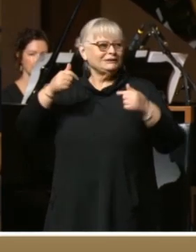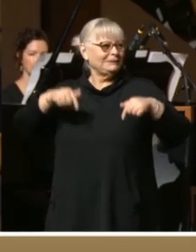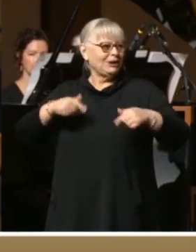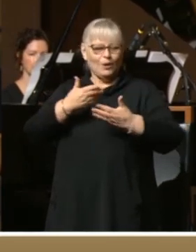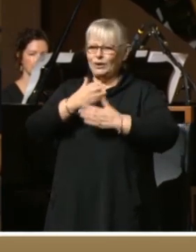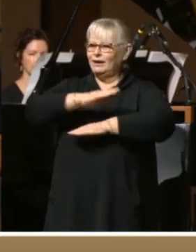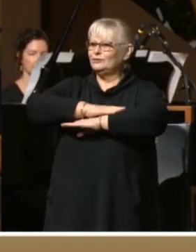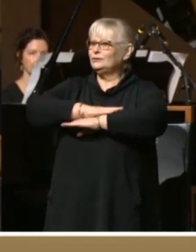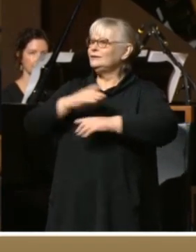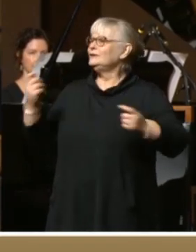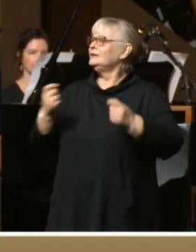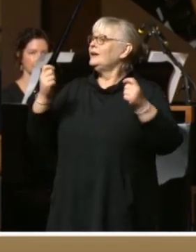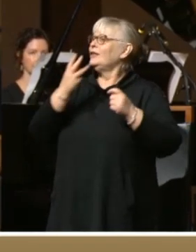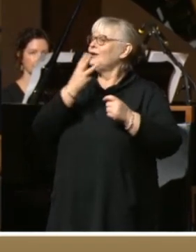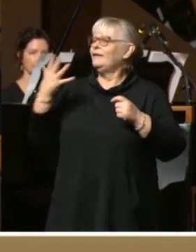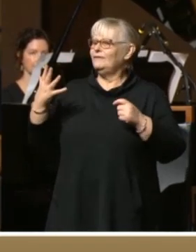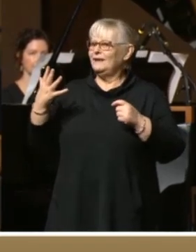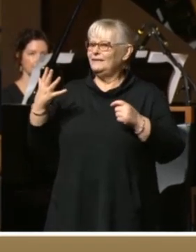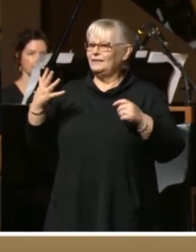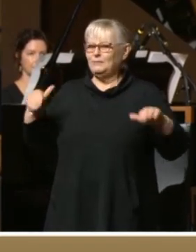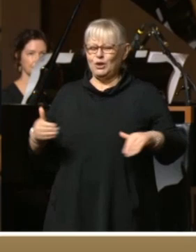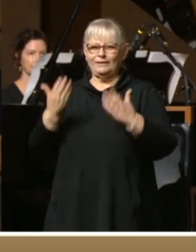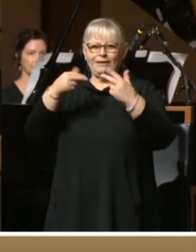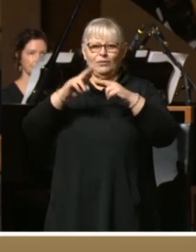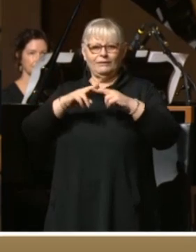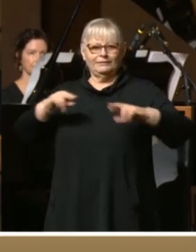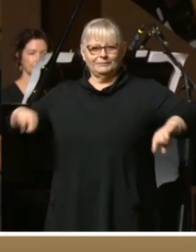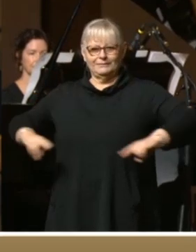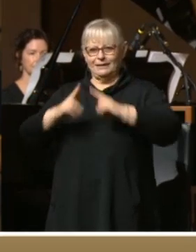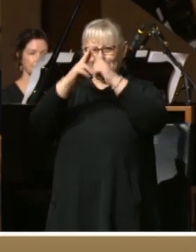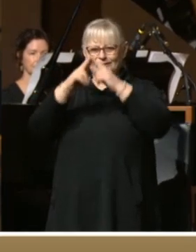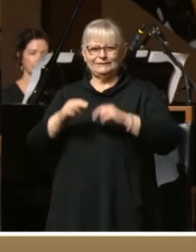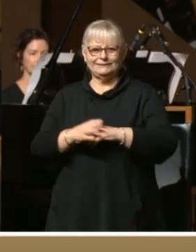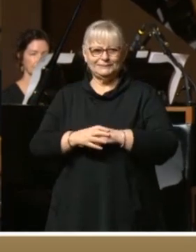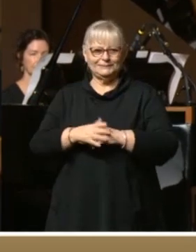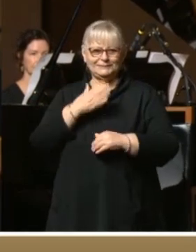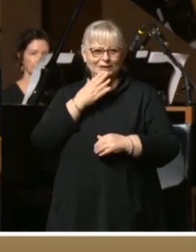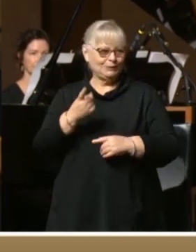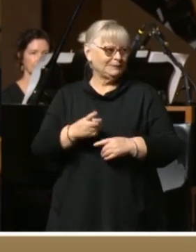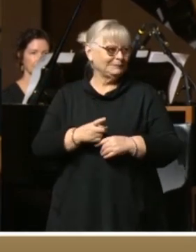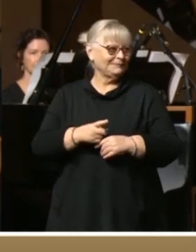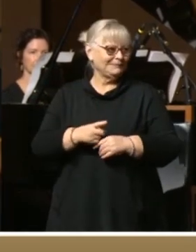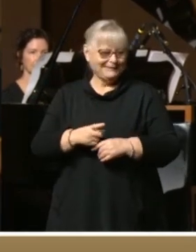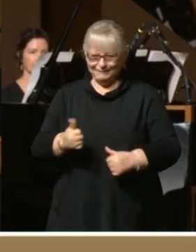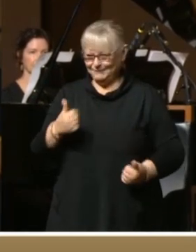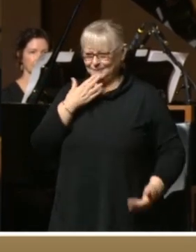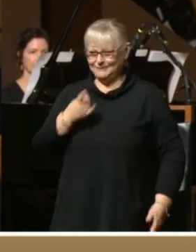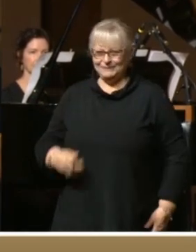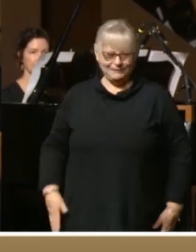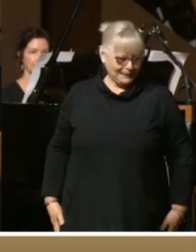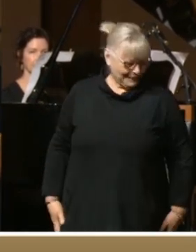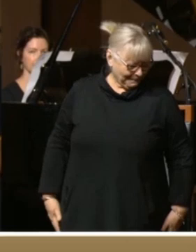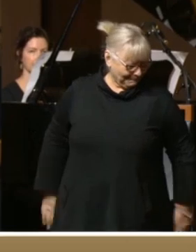country to celebrate the 35th birthday of New Parliament House. Mandungul, thank you.